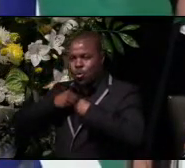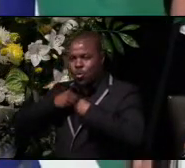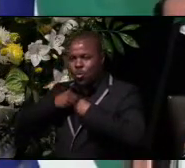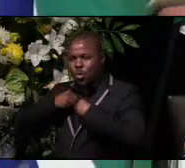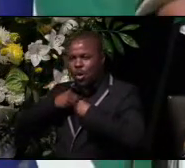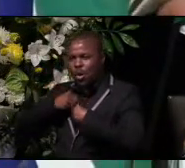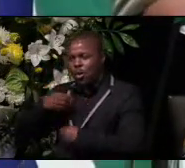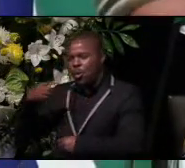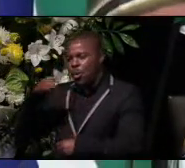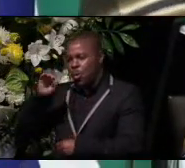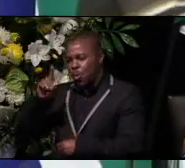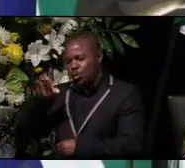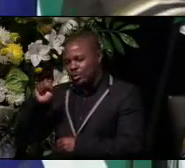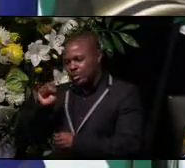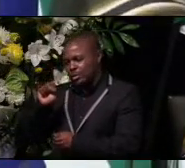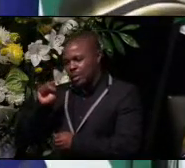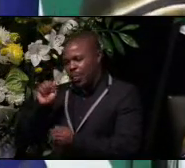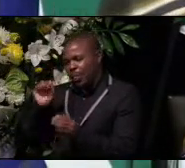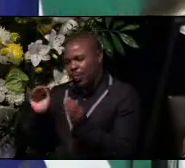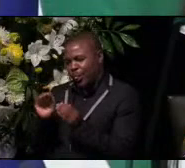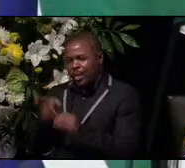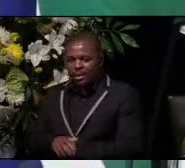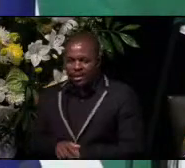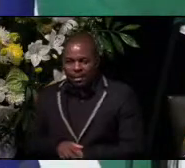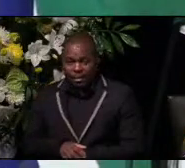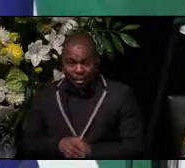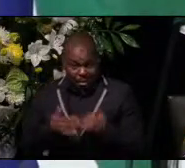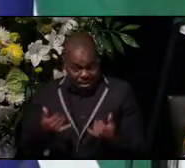aren't we in that space